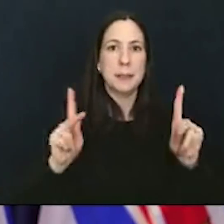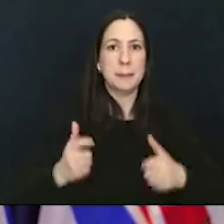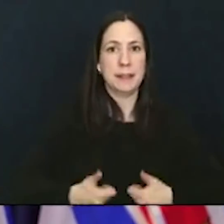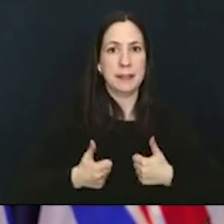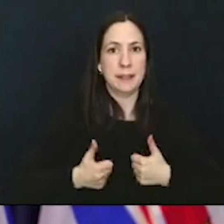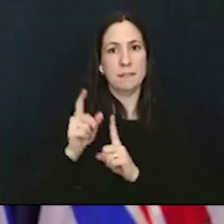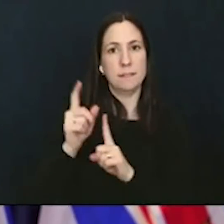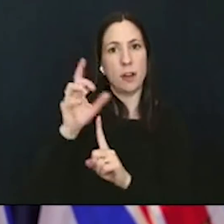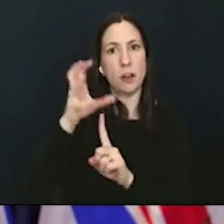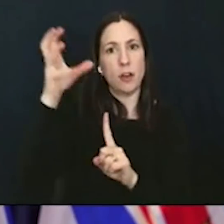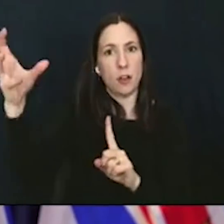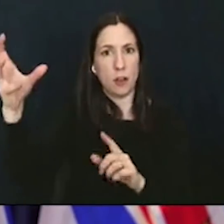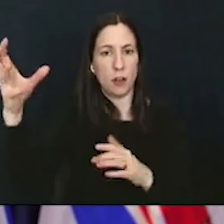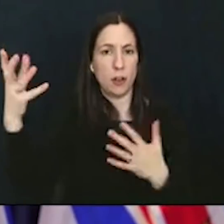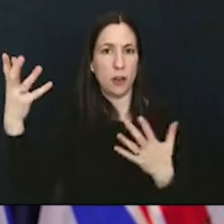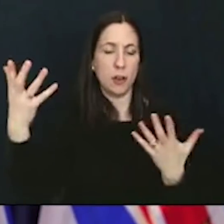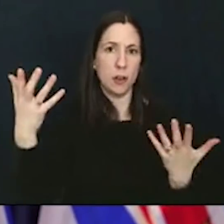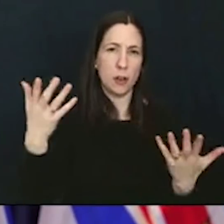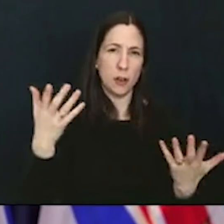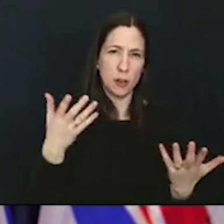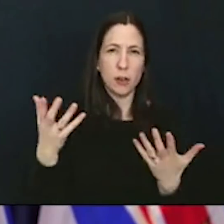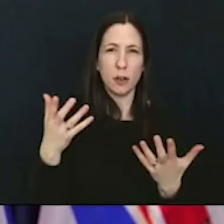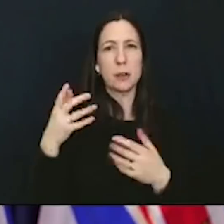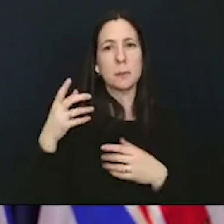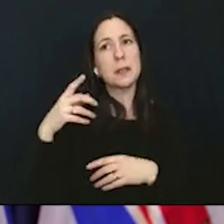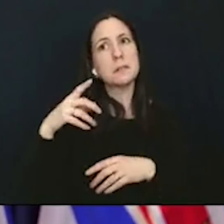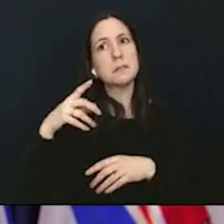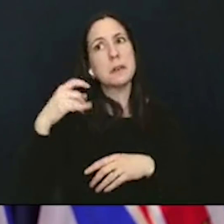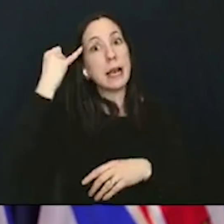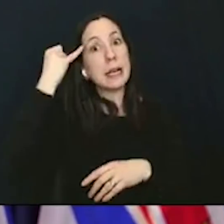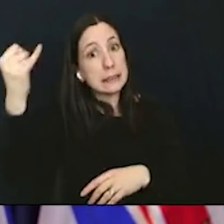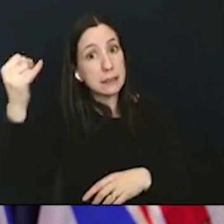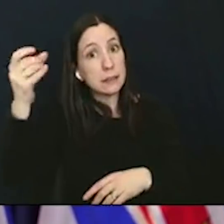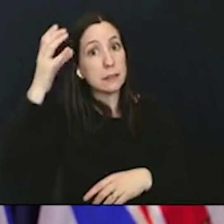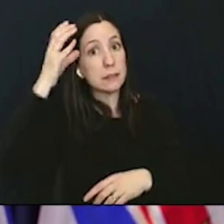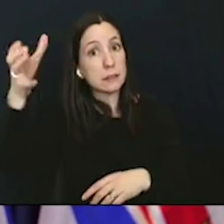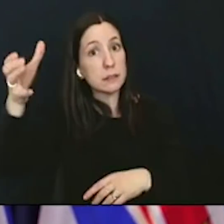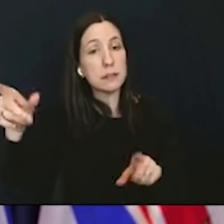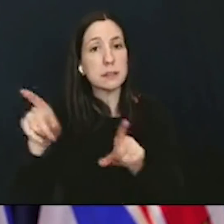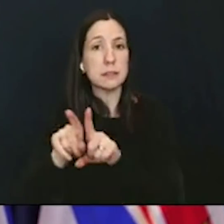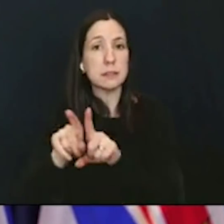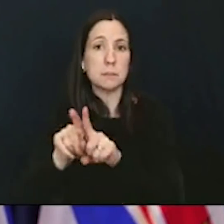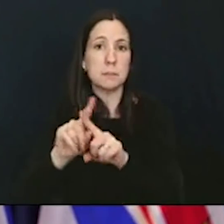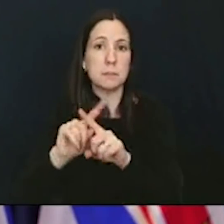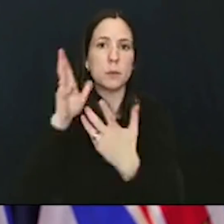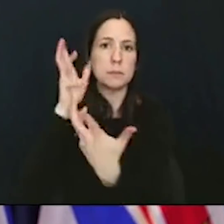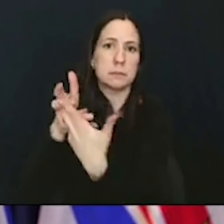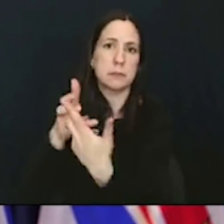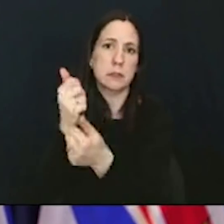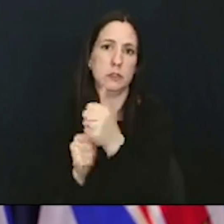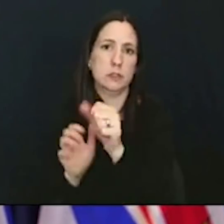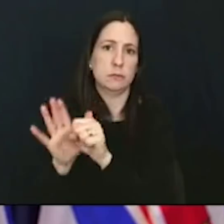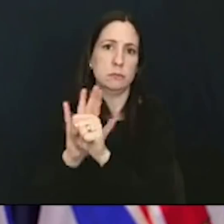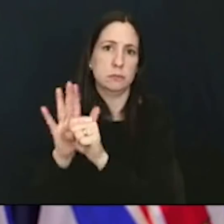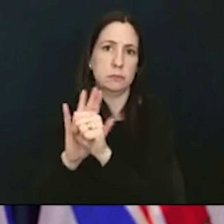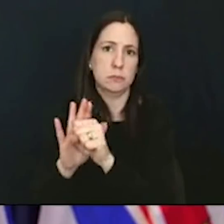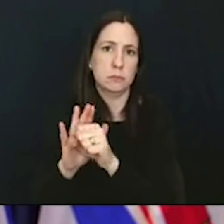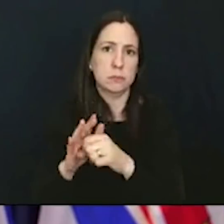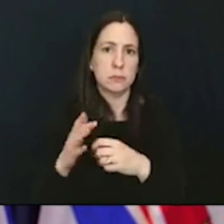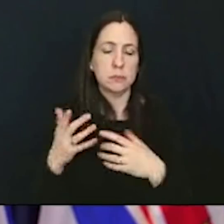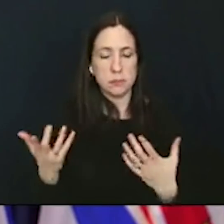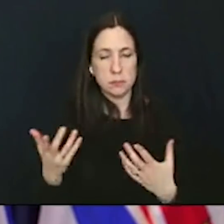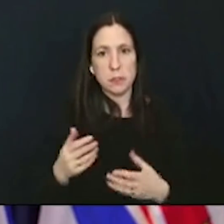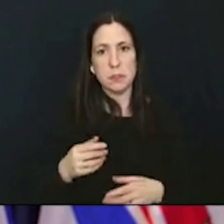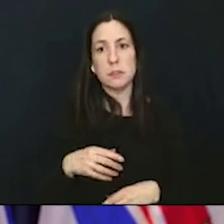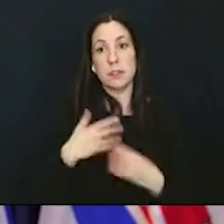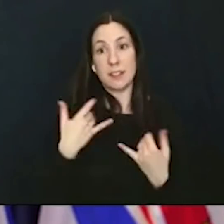are represented by Fraser Health. But basically the core of it will be the same province-wide. And the work is